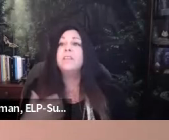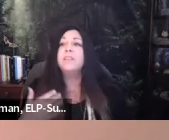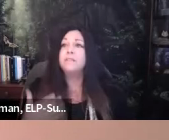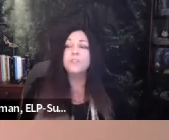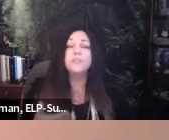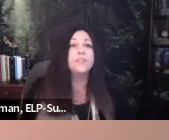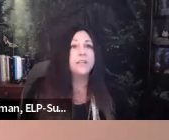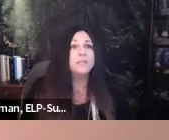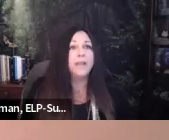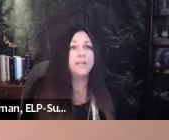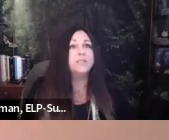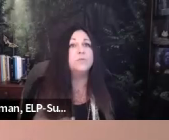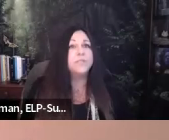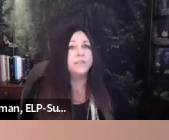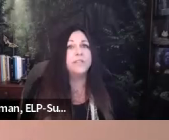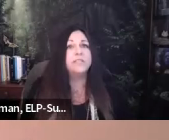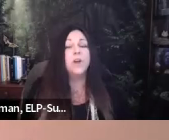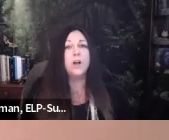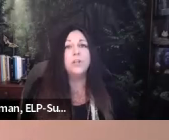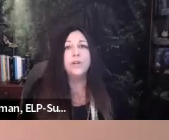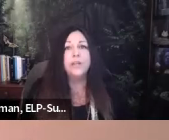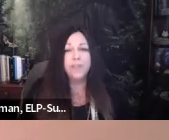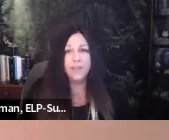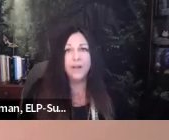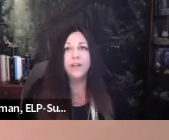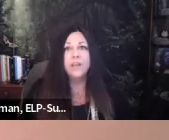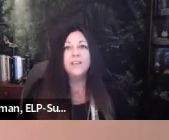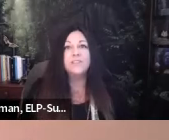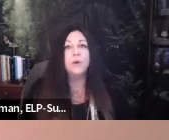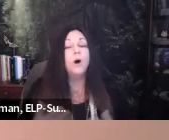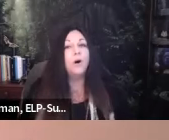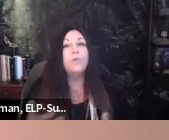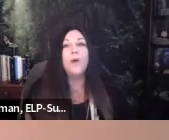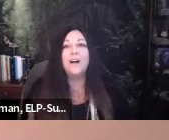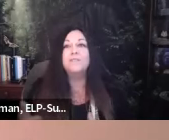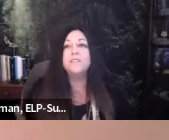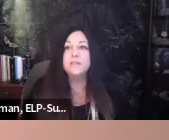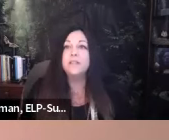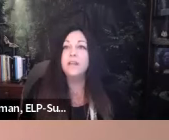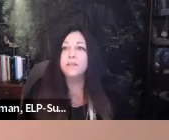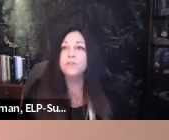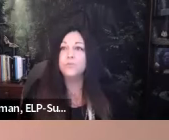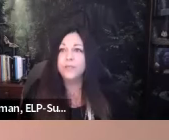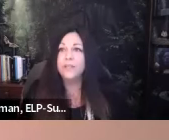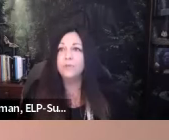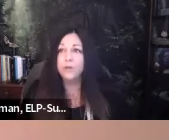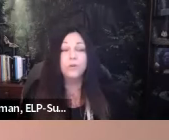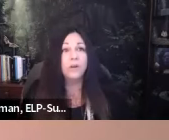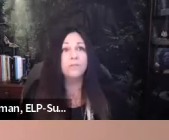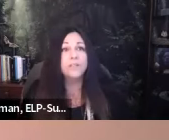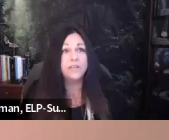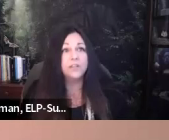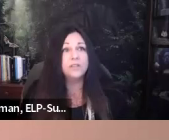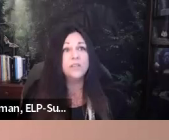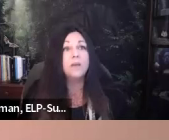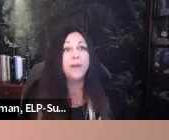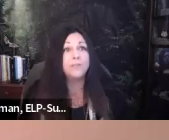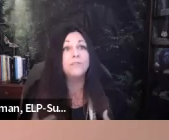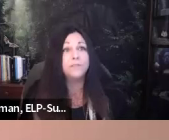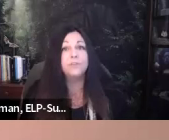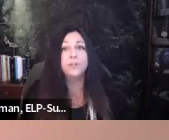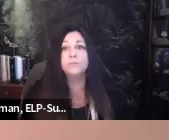framework that fosters independence, resilience, and continuity of care. So all the while facilitating those really critical